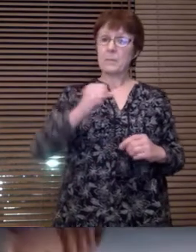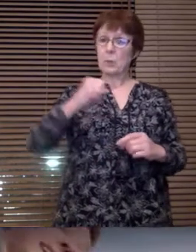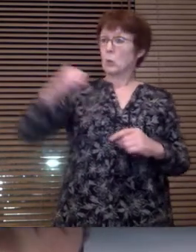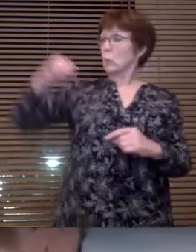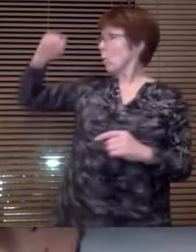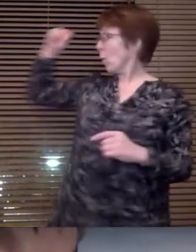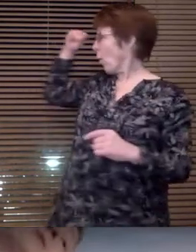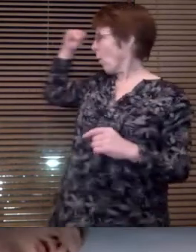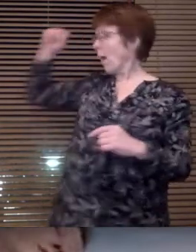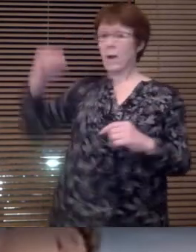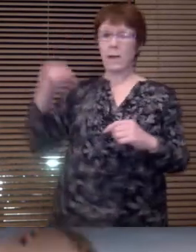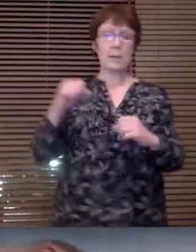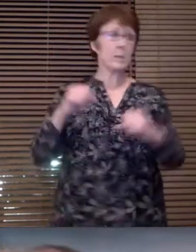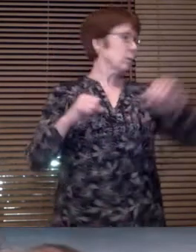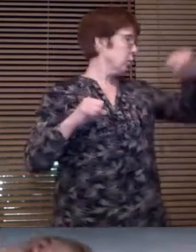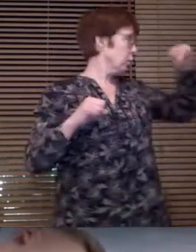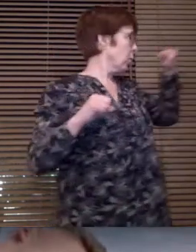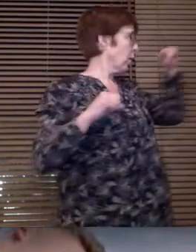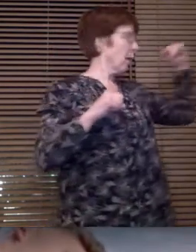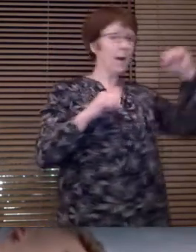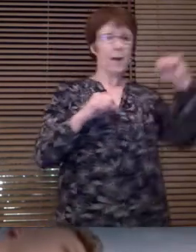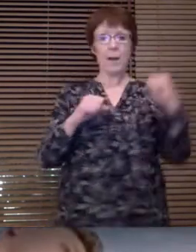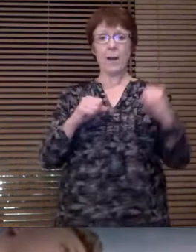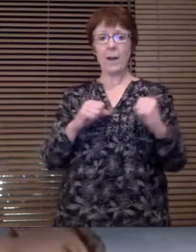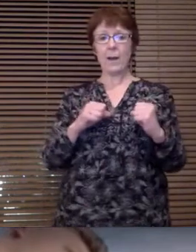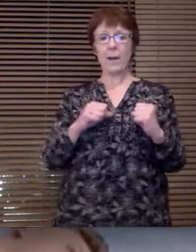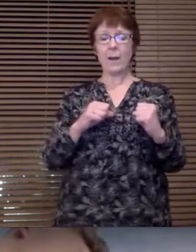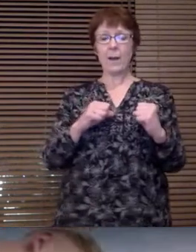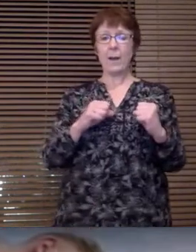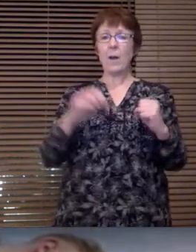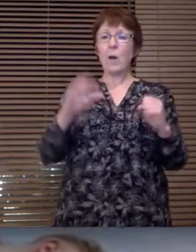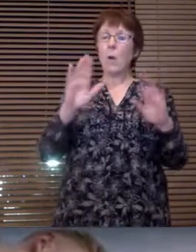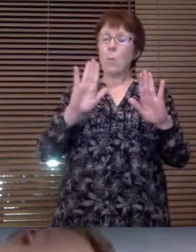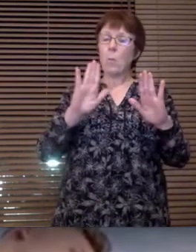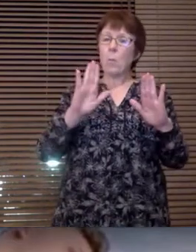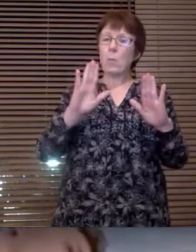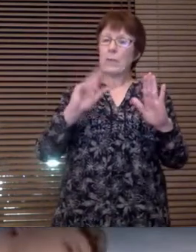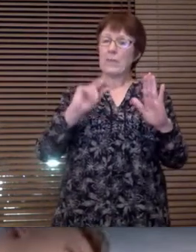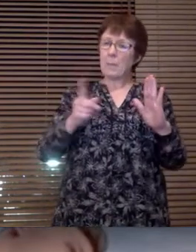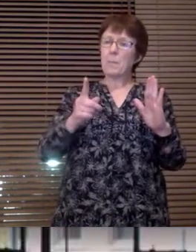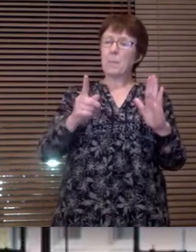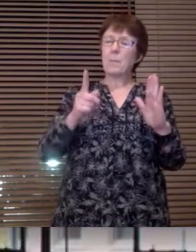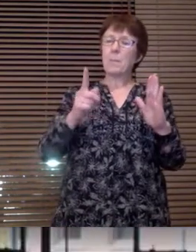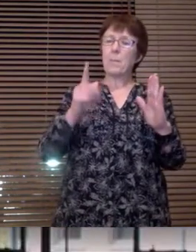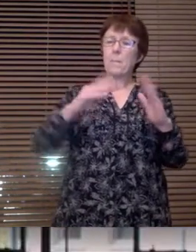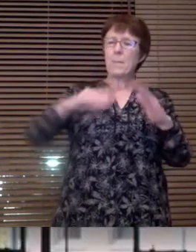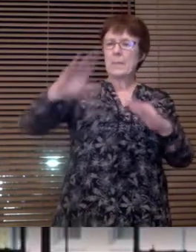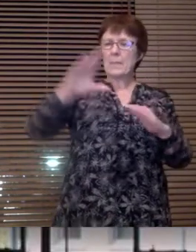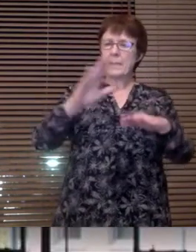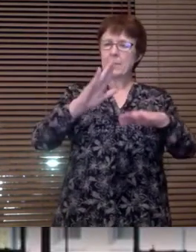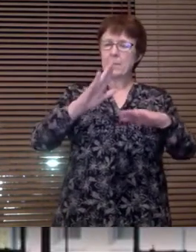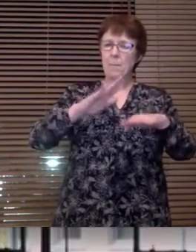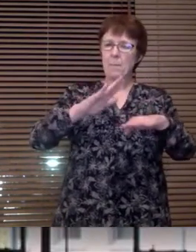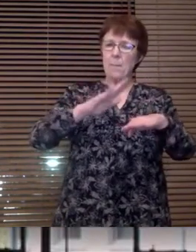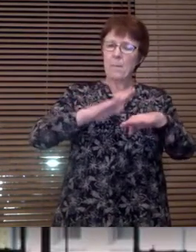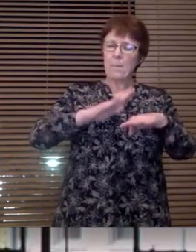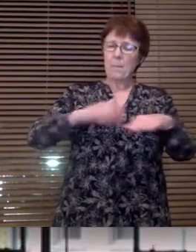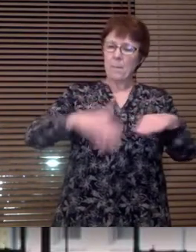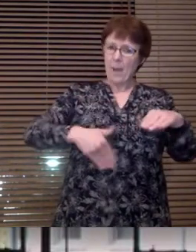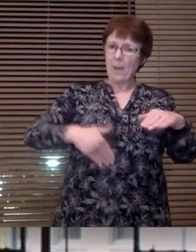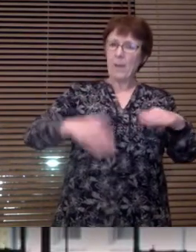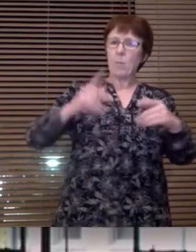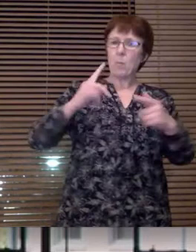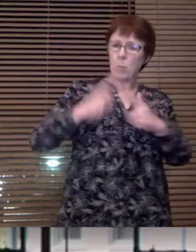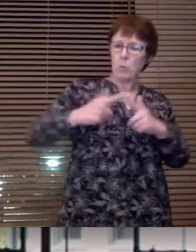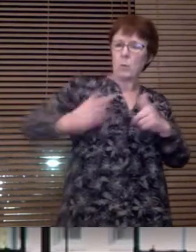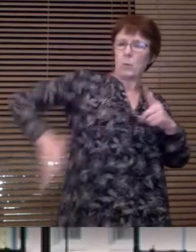plank, keeping the arms solid, really activating the obliques and the core. Like we say, the core is not just abs. You know, we want to work the full chain,